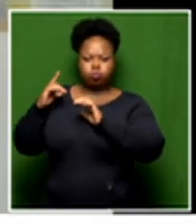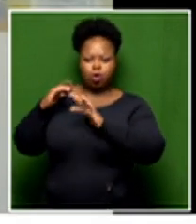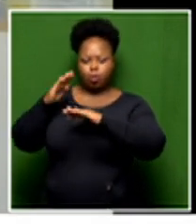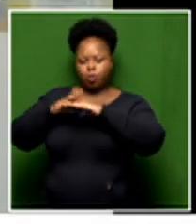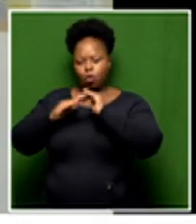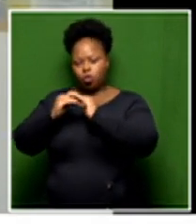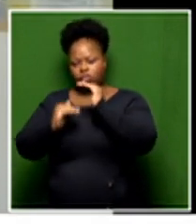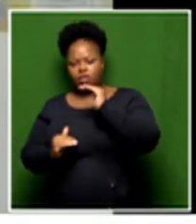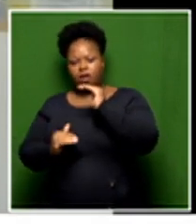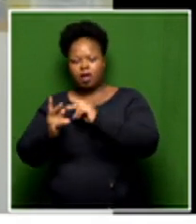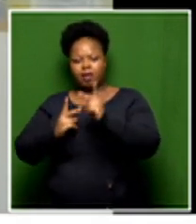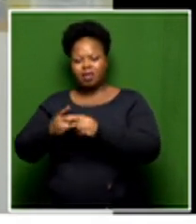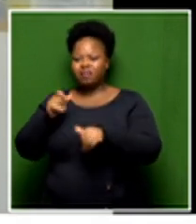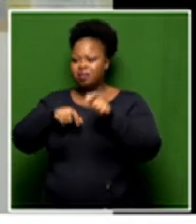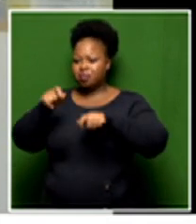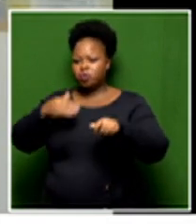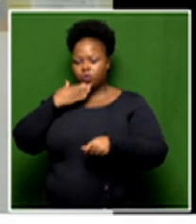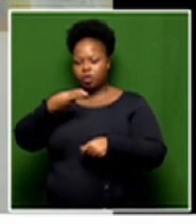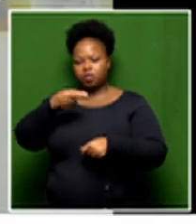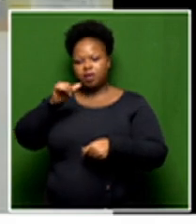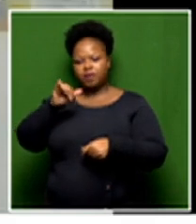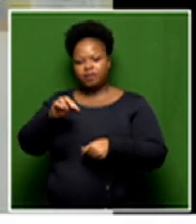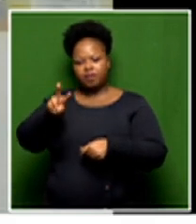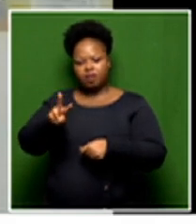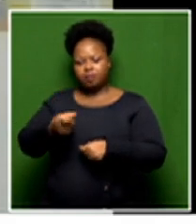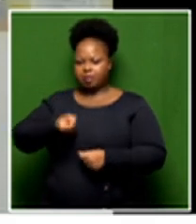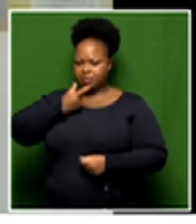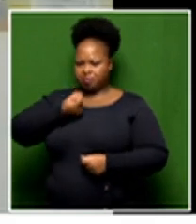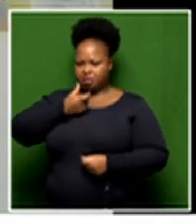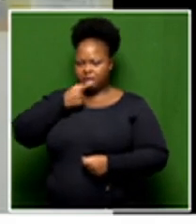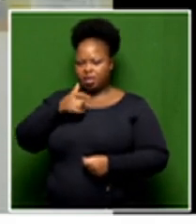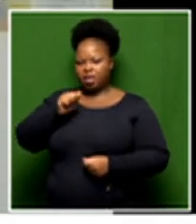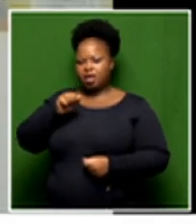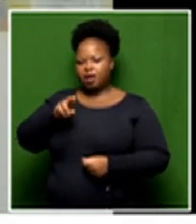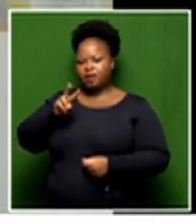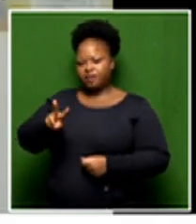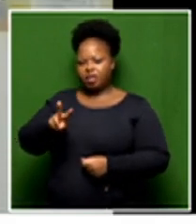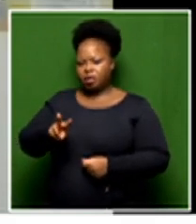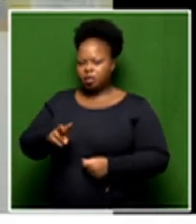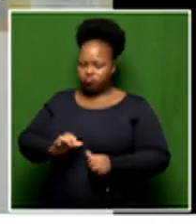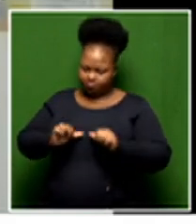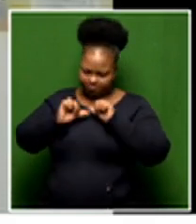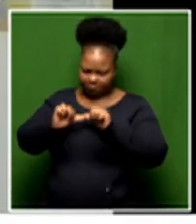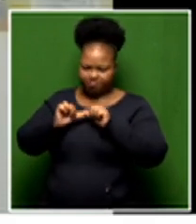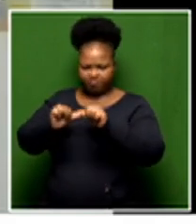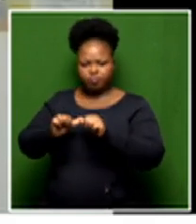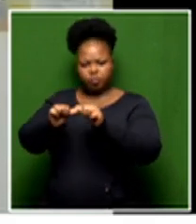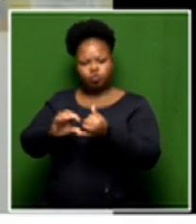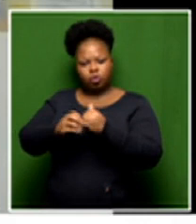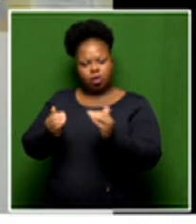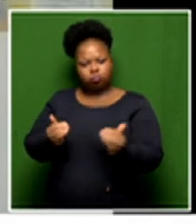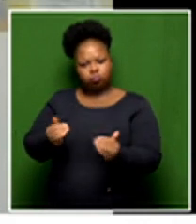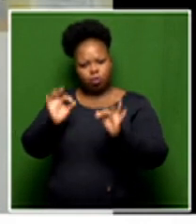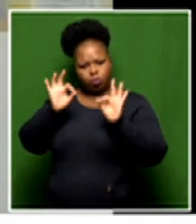that anybody who's HIV infected stays on antiretroviral therapy consistently to maintain